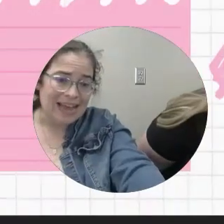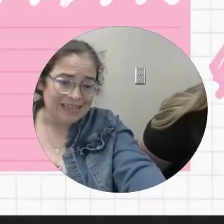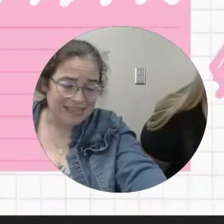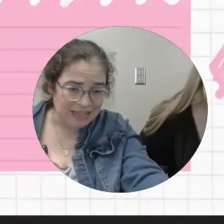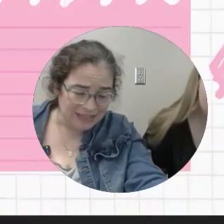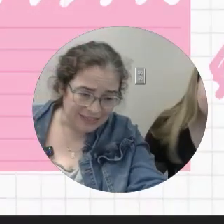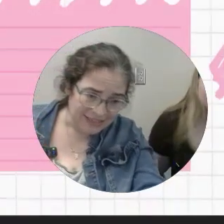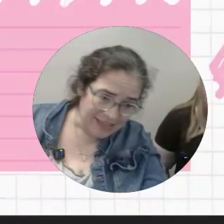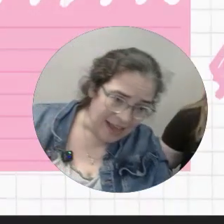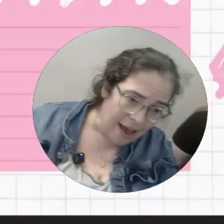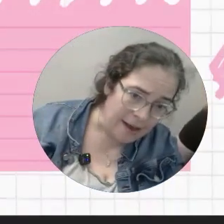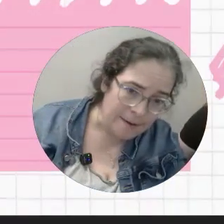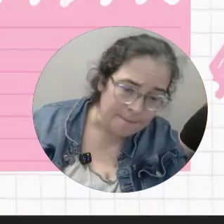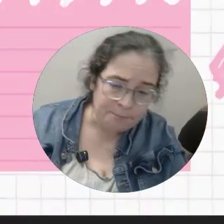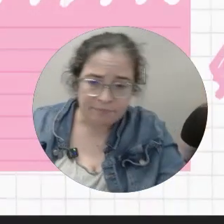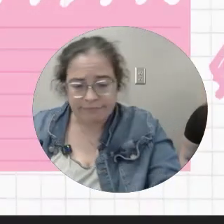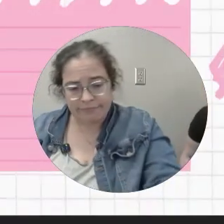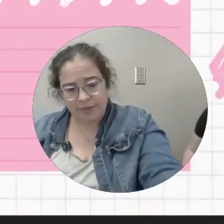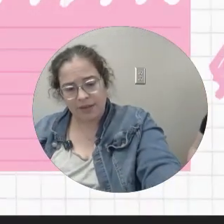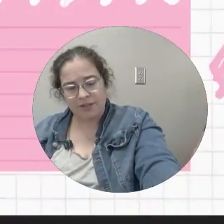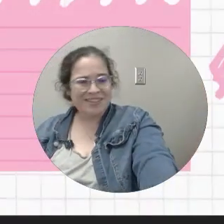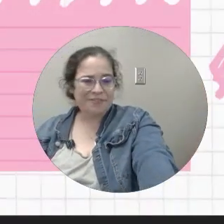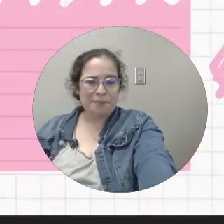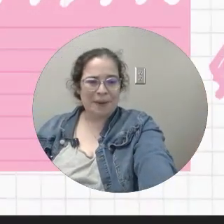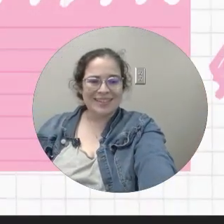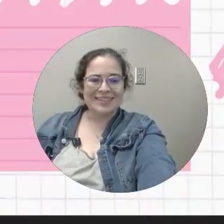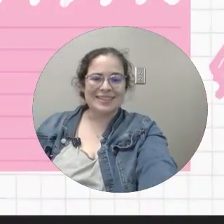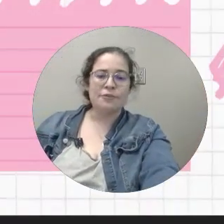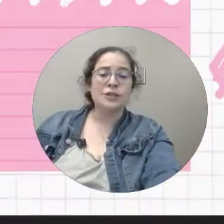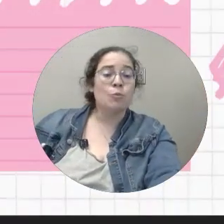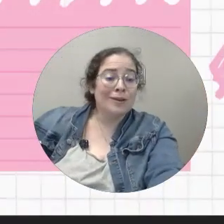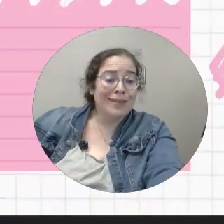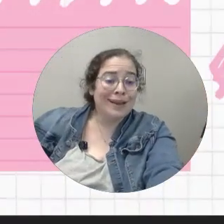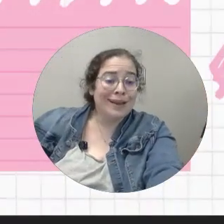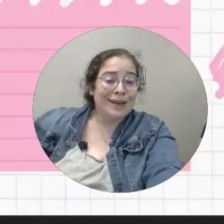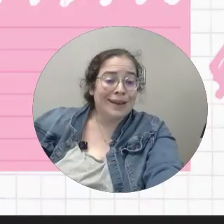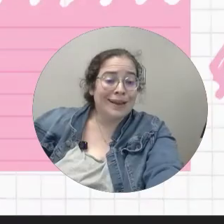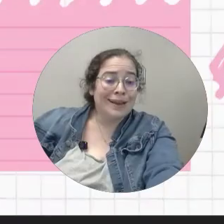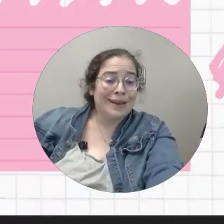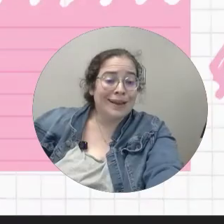Yeah. Okay, so just because it's kind of fun, thought we might like to learn a couple words in ASL.